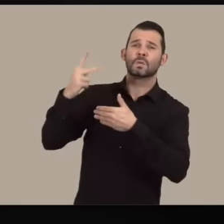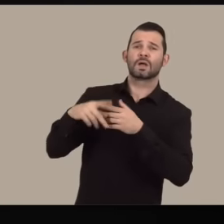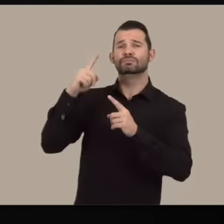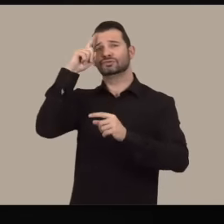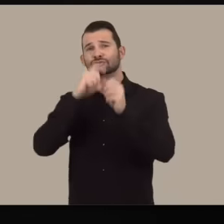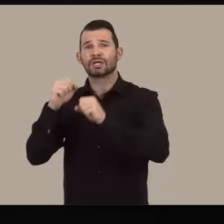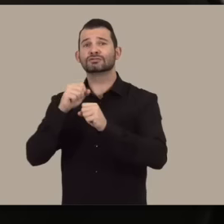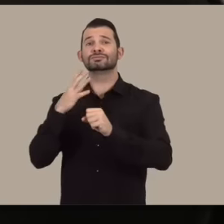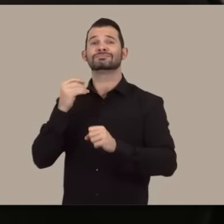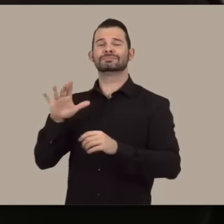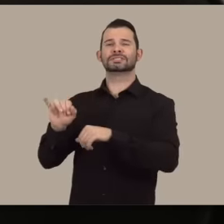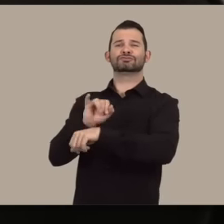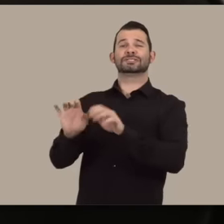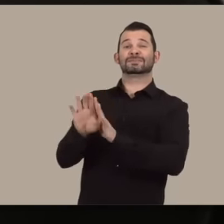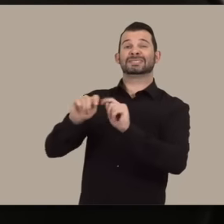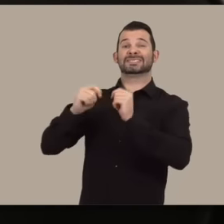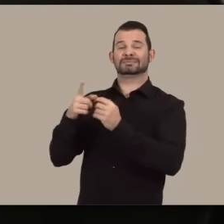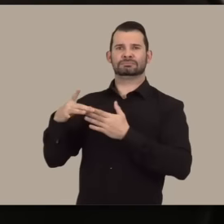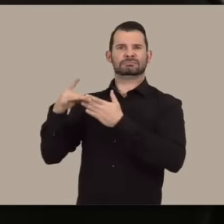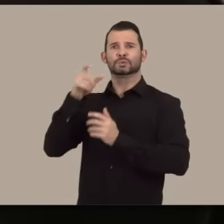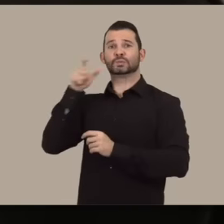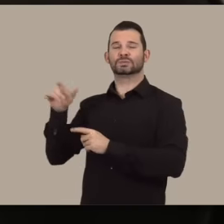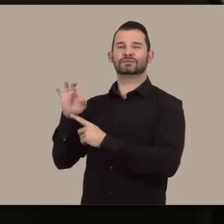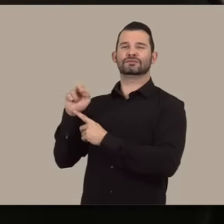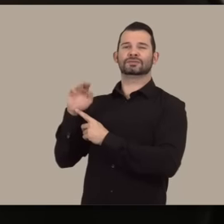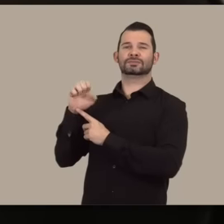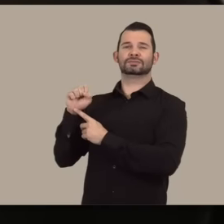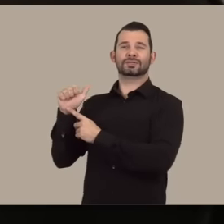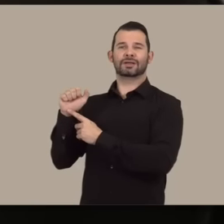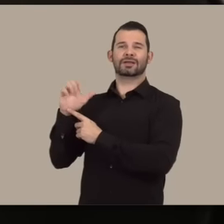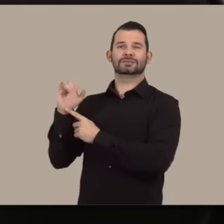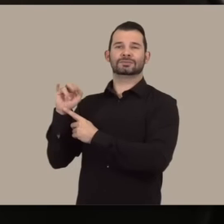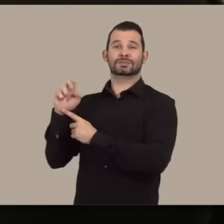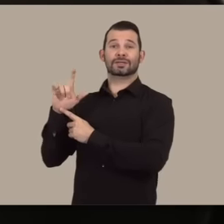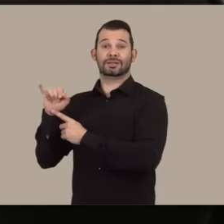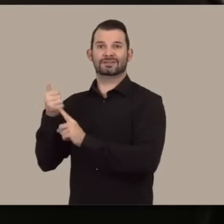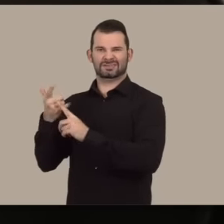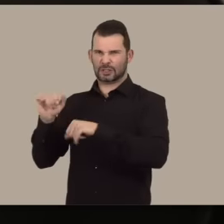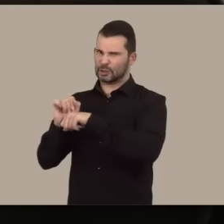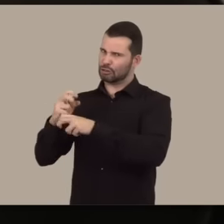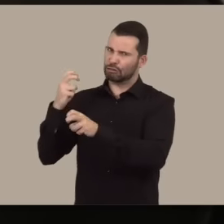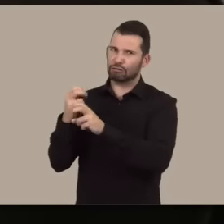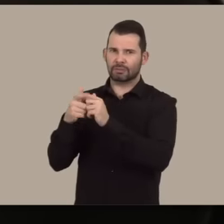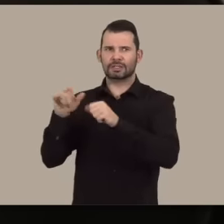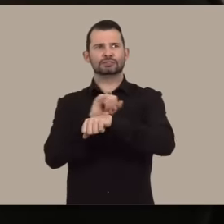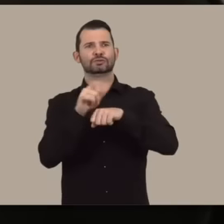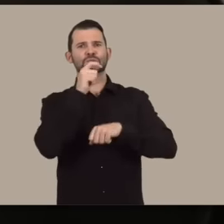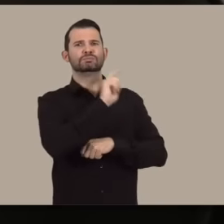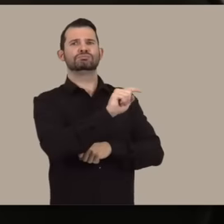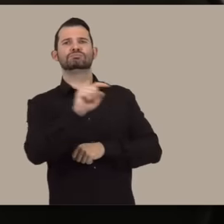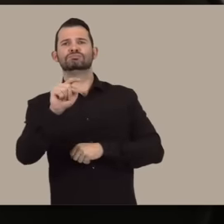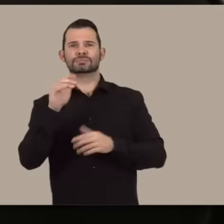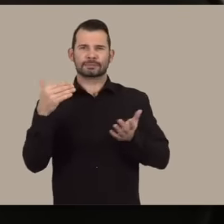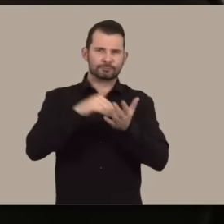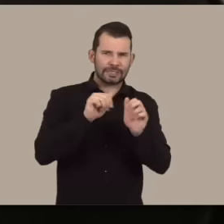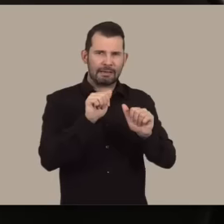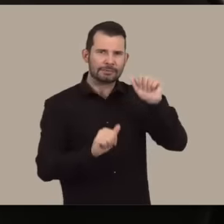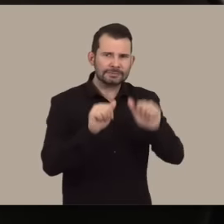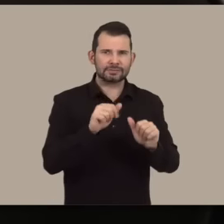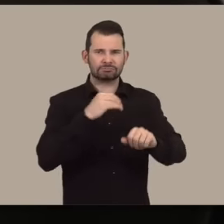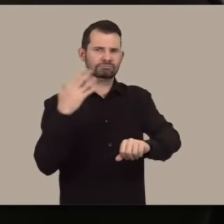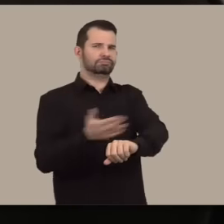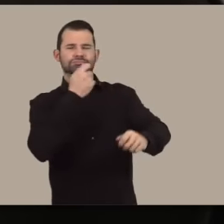this process. Our program strategy and industry development team, led by Francesca Accinelli, is